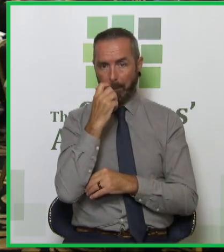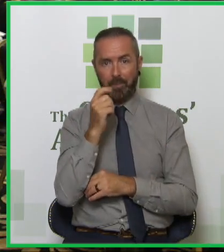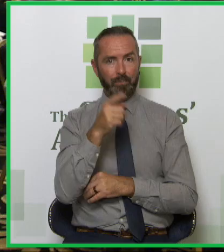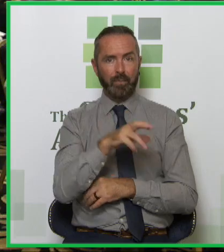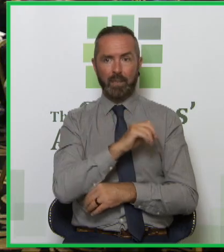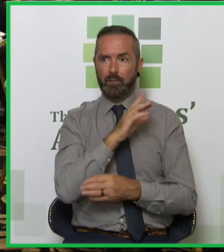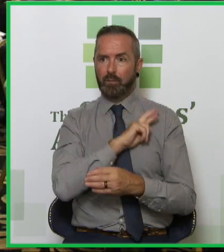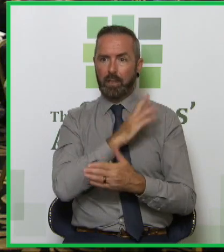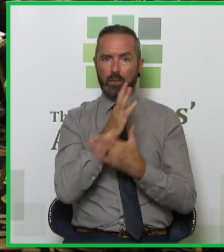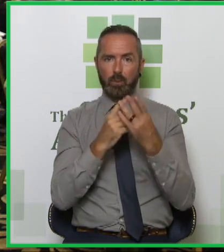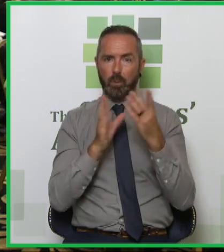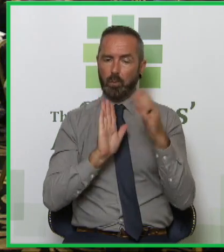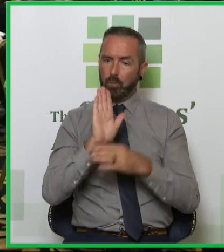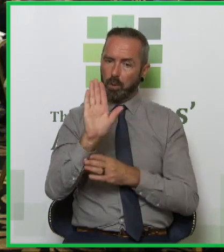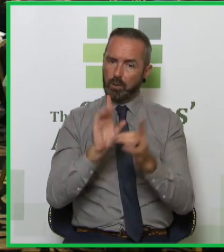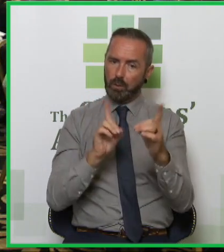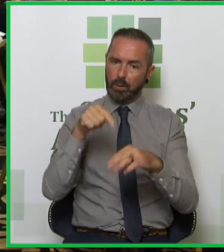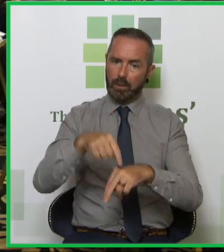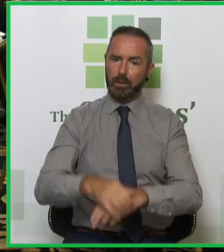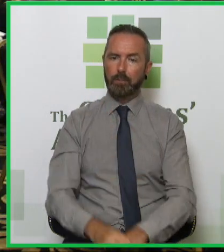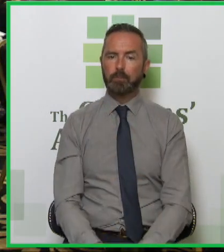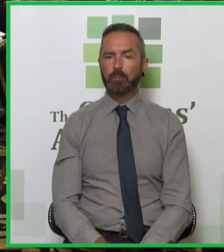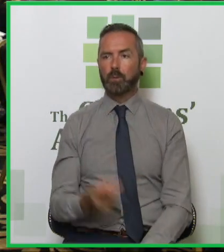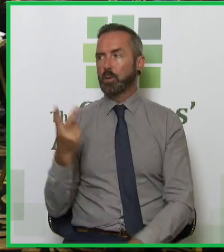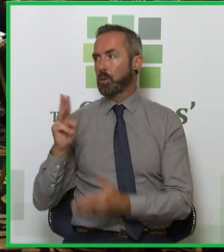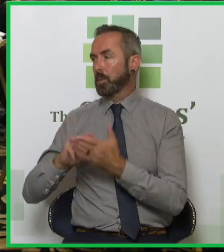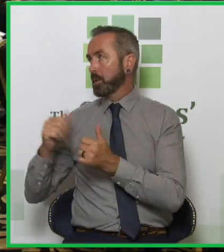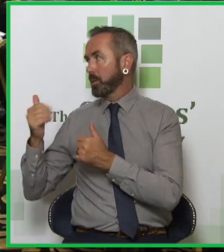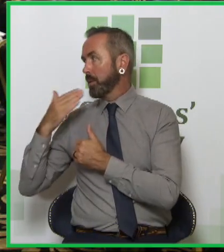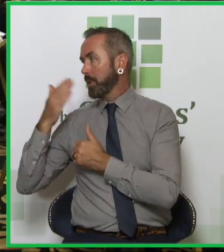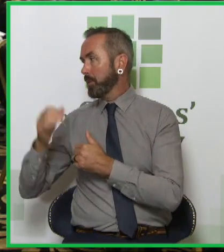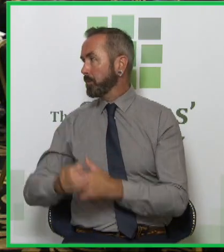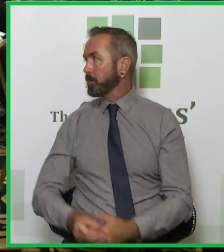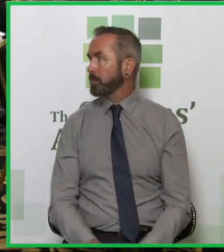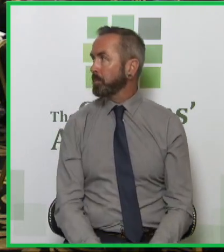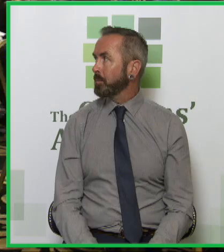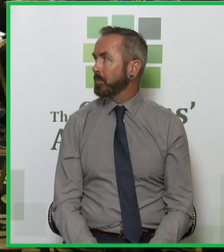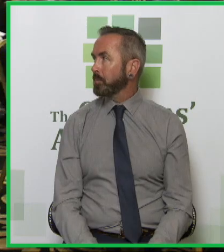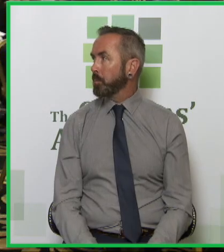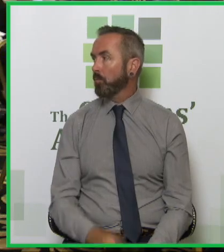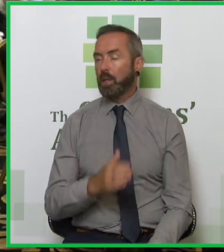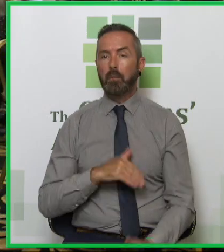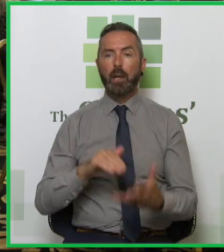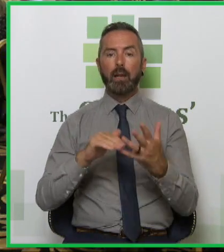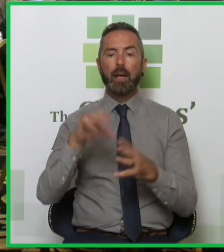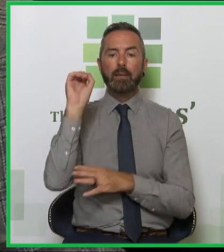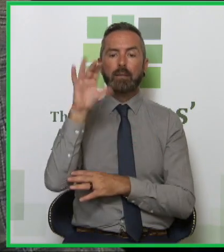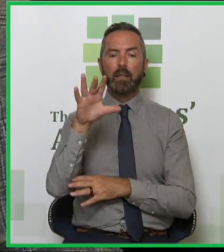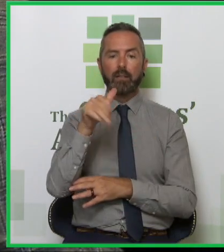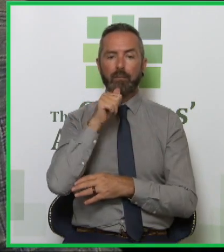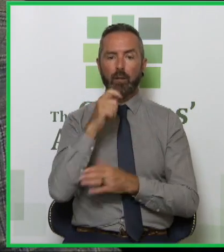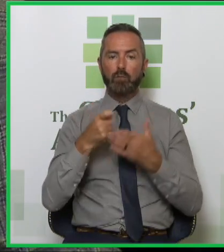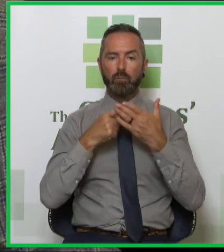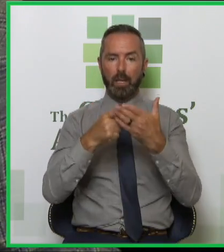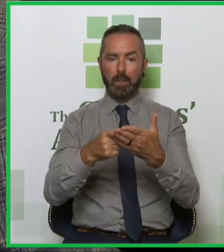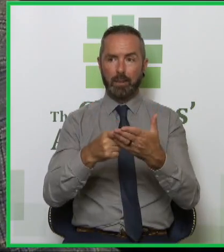absolutely something that we should do here. Thank you so much. So my last slide. Number one, recommendation,